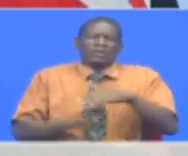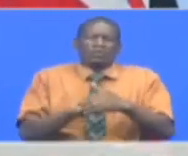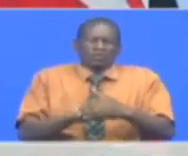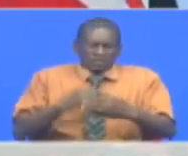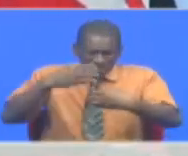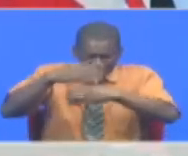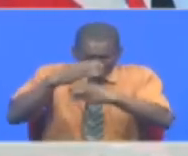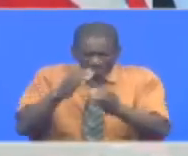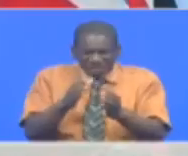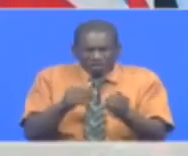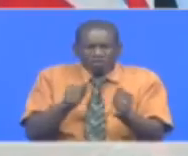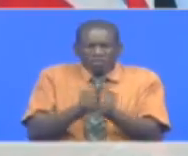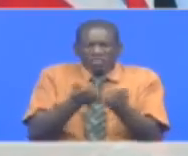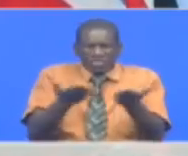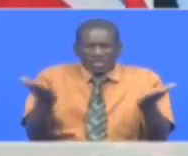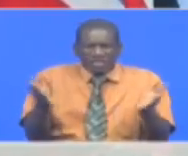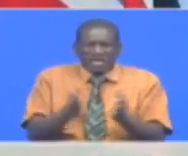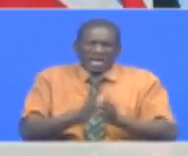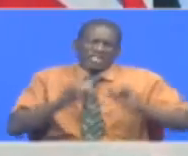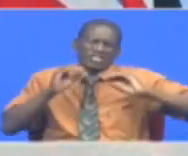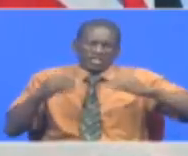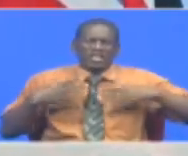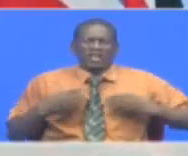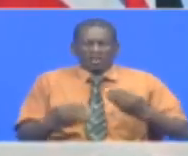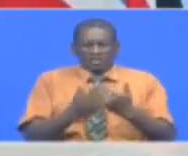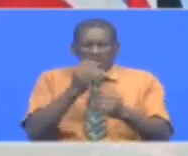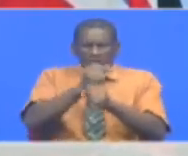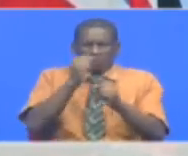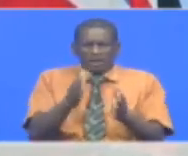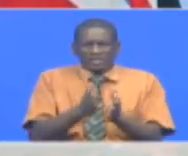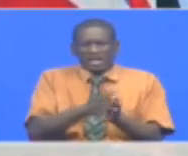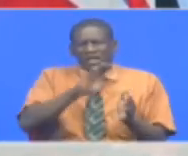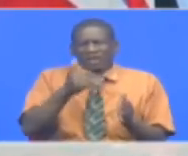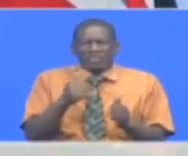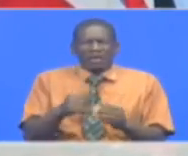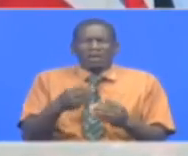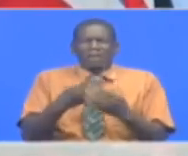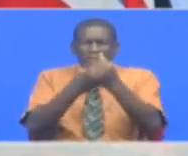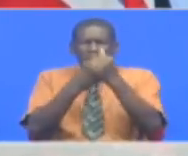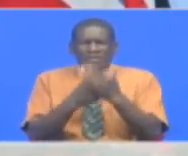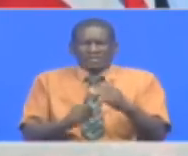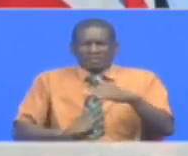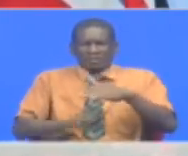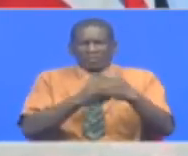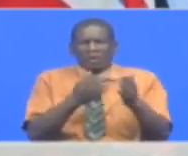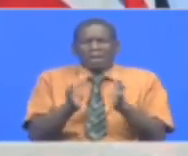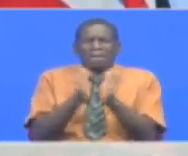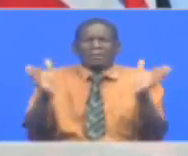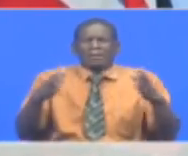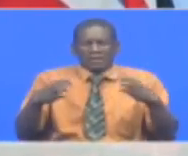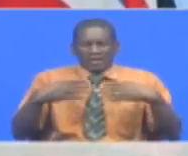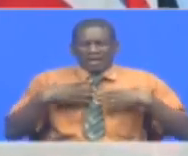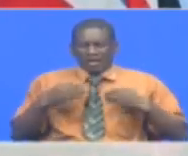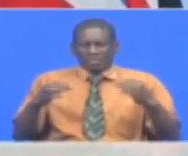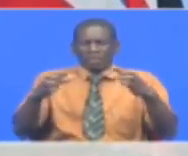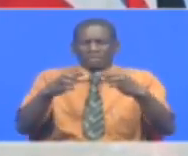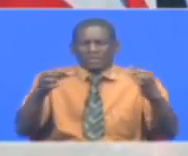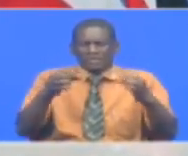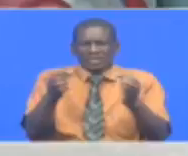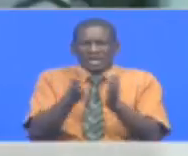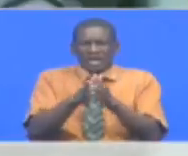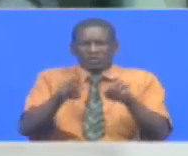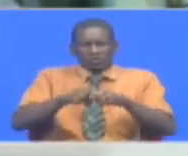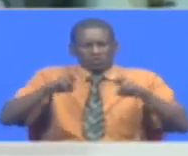training for healthcare workers and other frontline responders, public health messaging, as well as